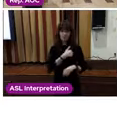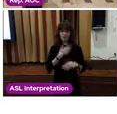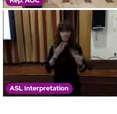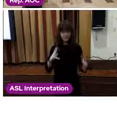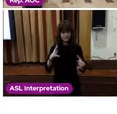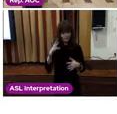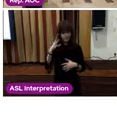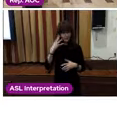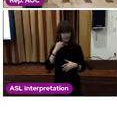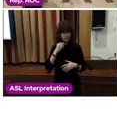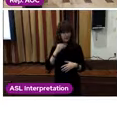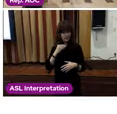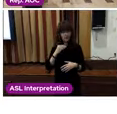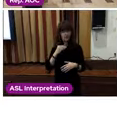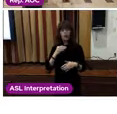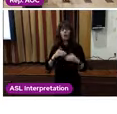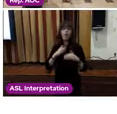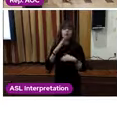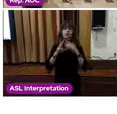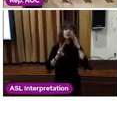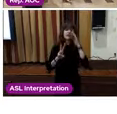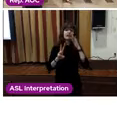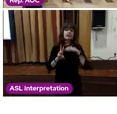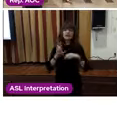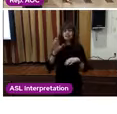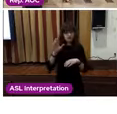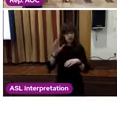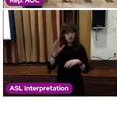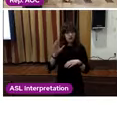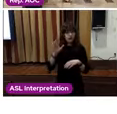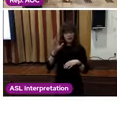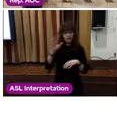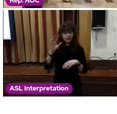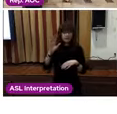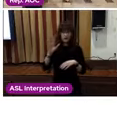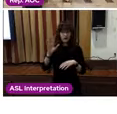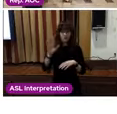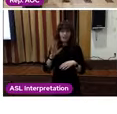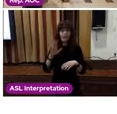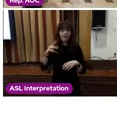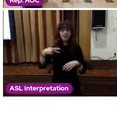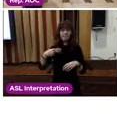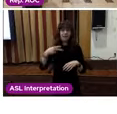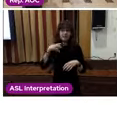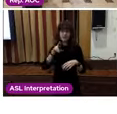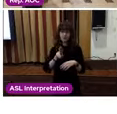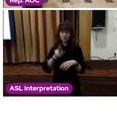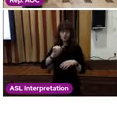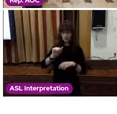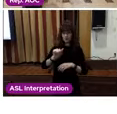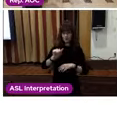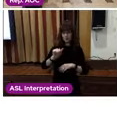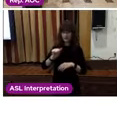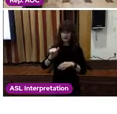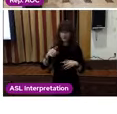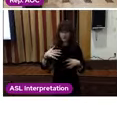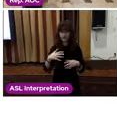federal pandemic unemployment assistance related cases as well, but that's the majority of what we